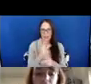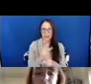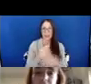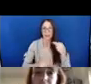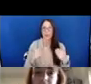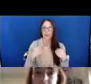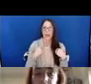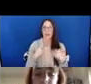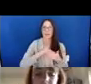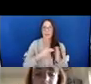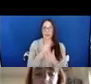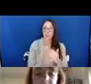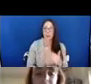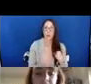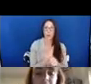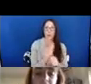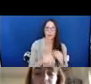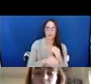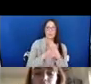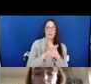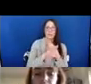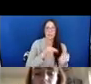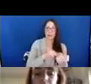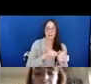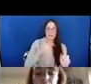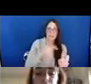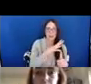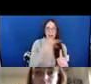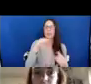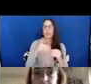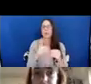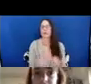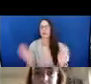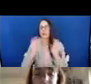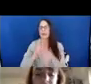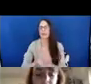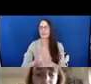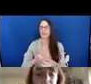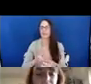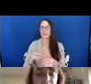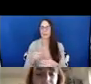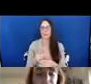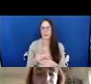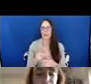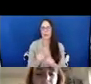for the use of telemedicine specifically and the more general relationship between distance and care.